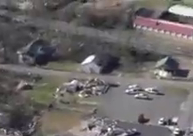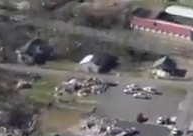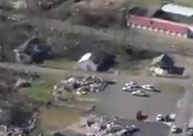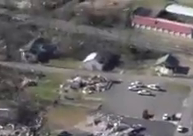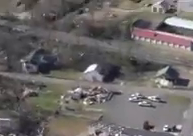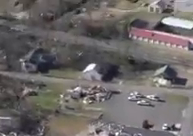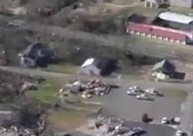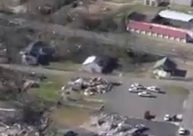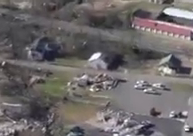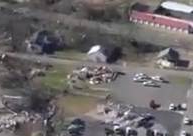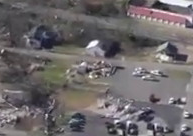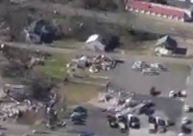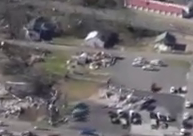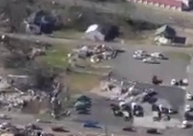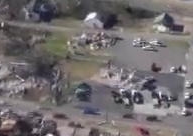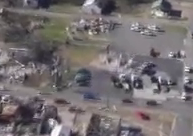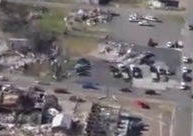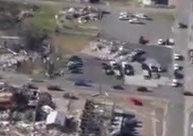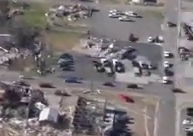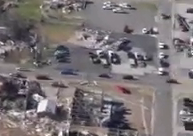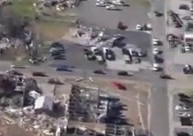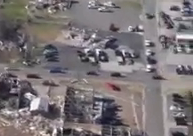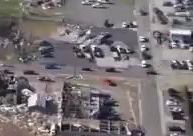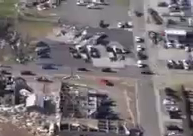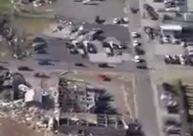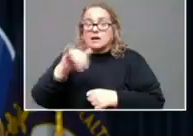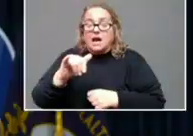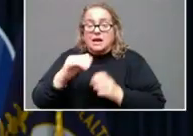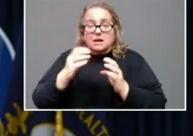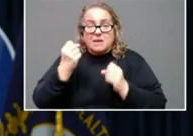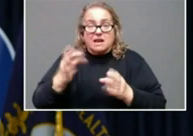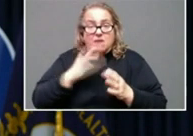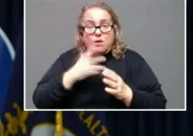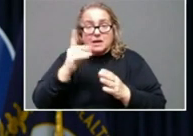of our Eastern Kentucky towns underwater, and now we have this.